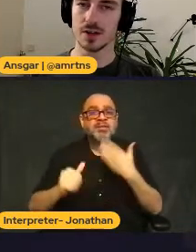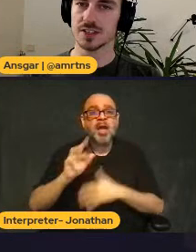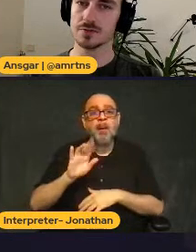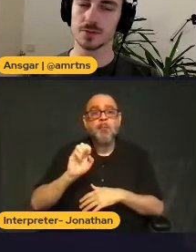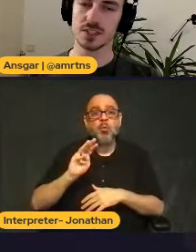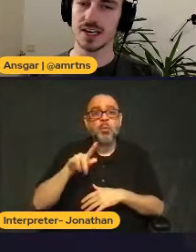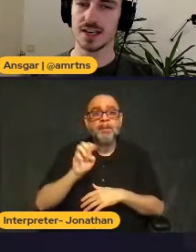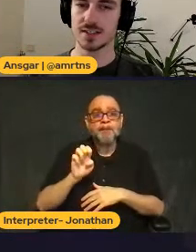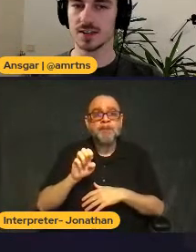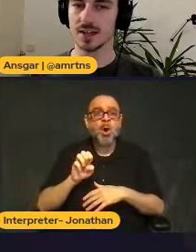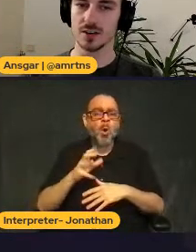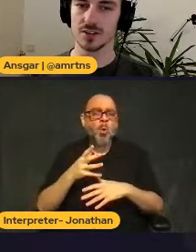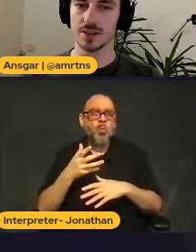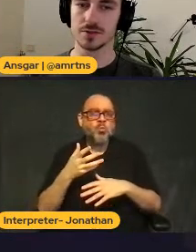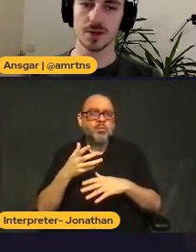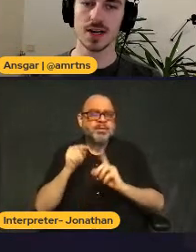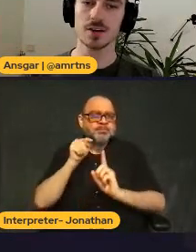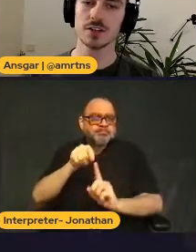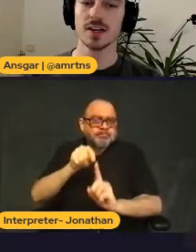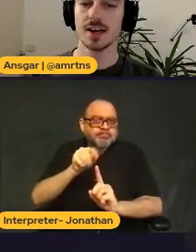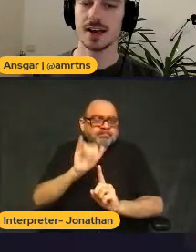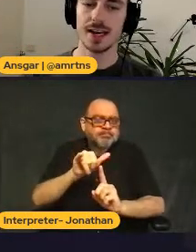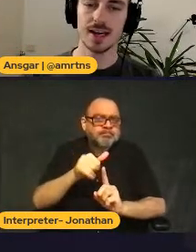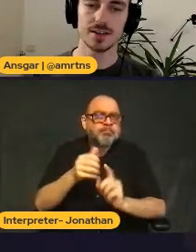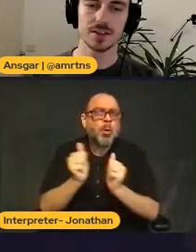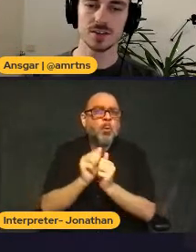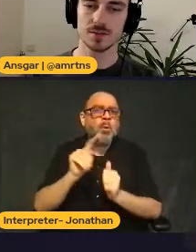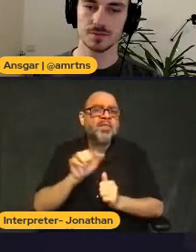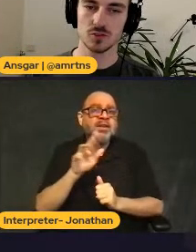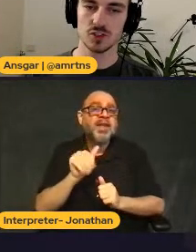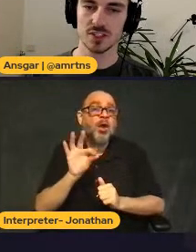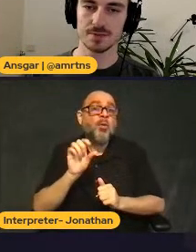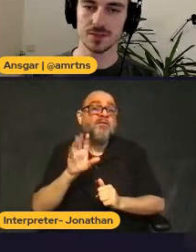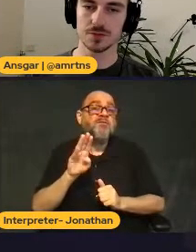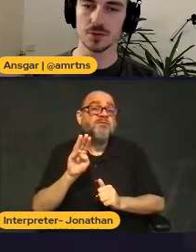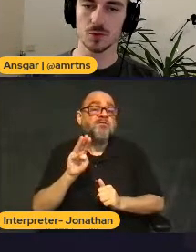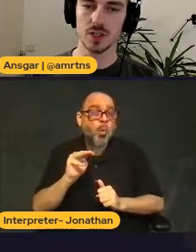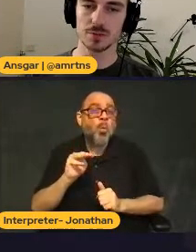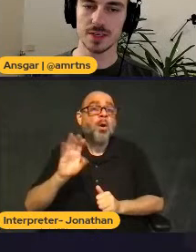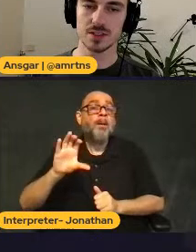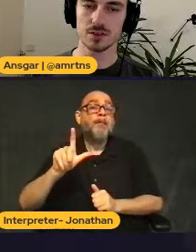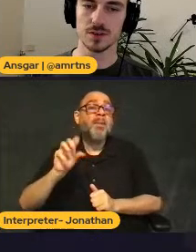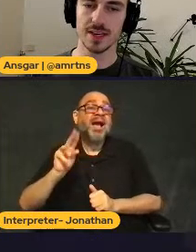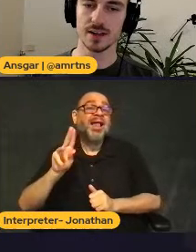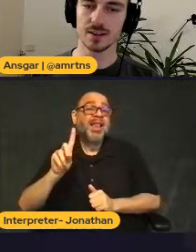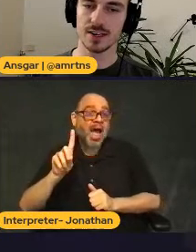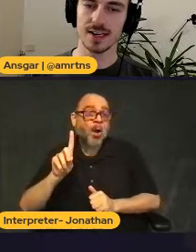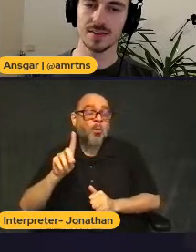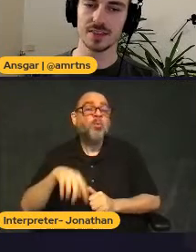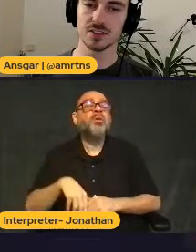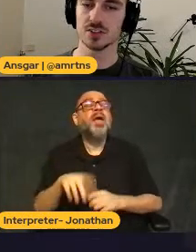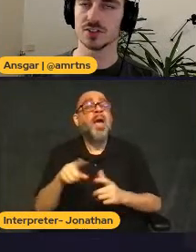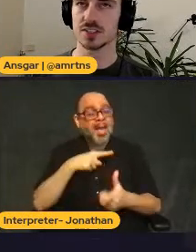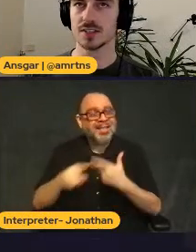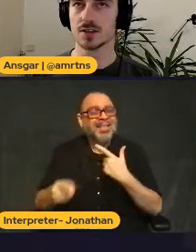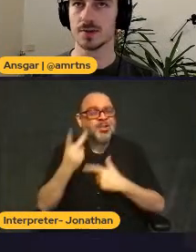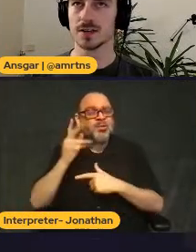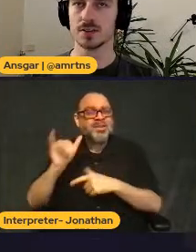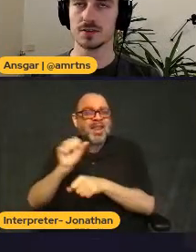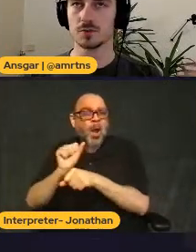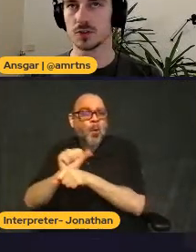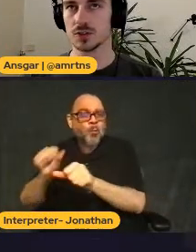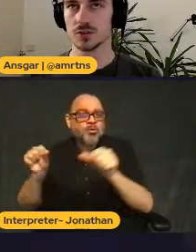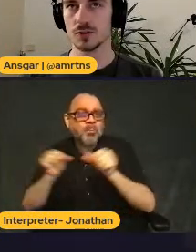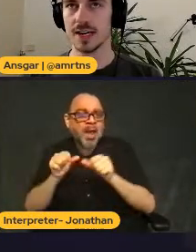have our Terraform state on Terraform Cloud, and just some different workspaces over there, and the synthesize